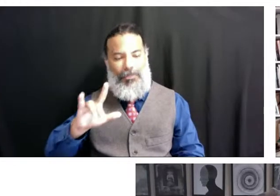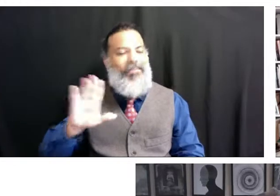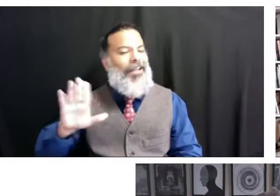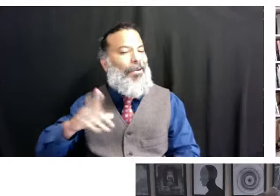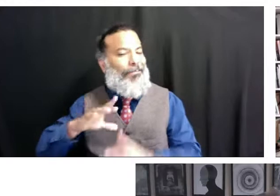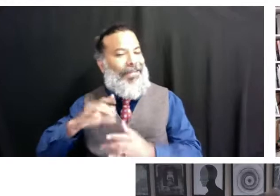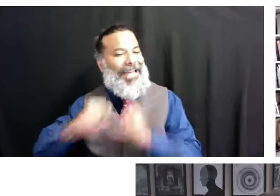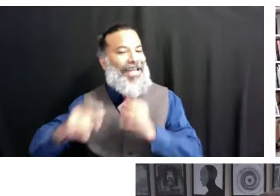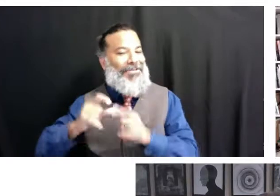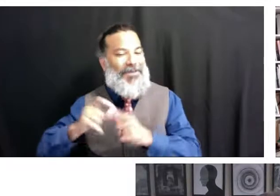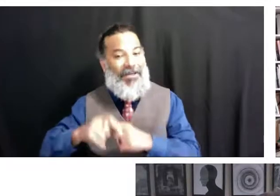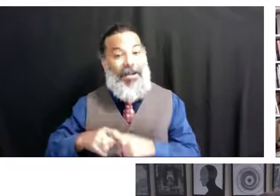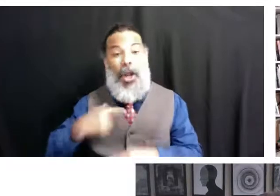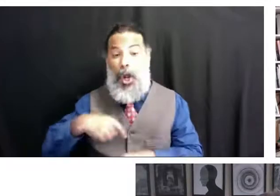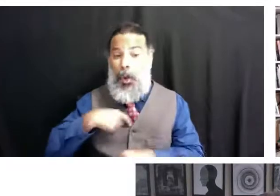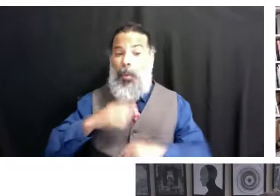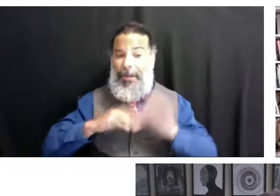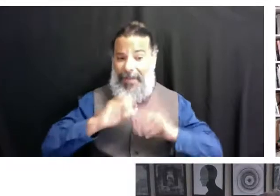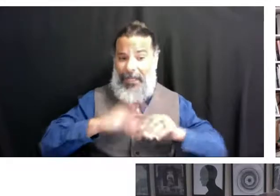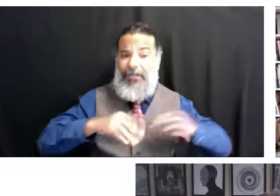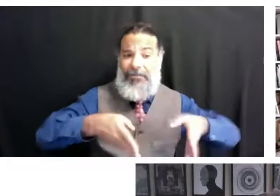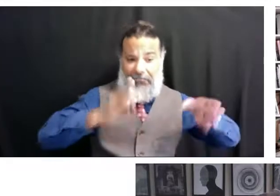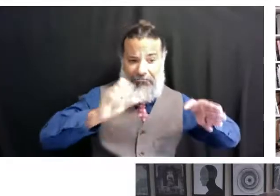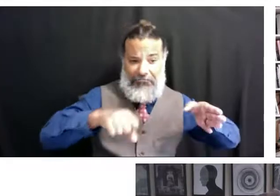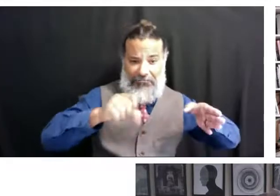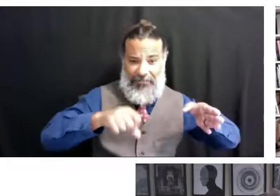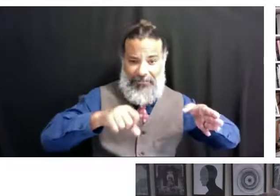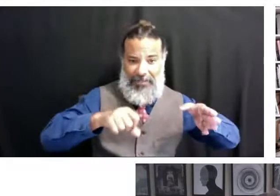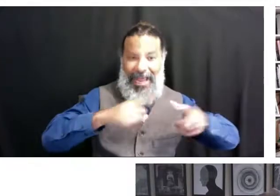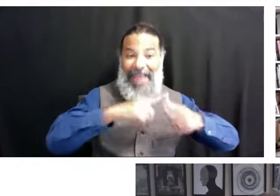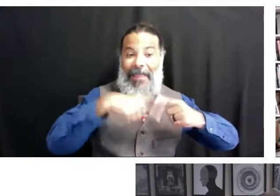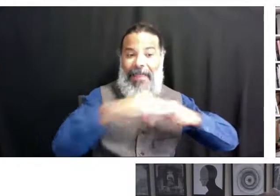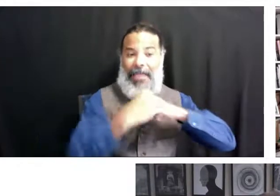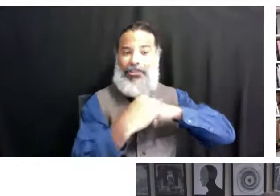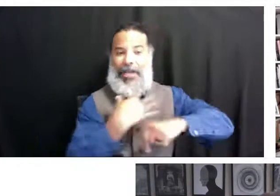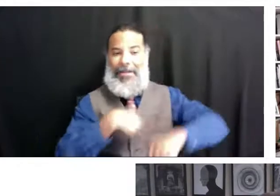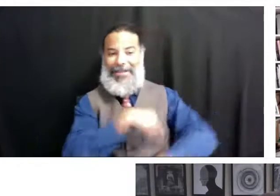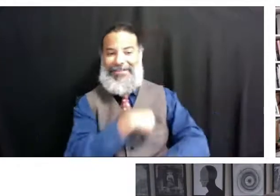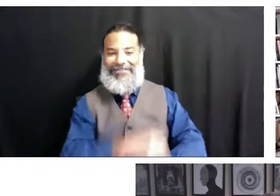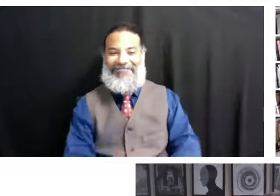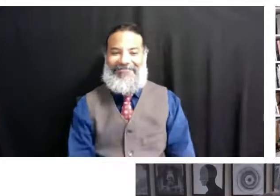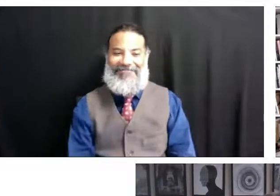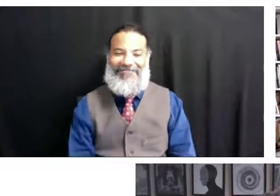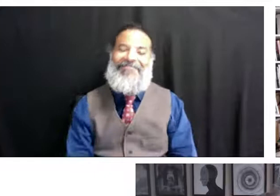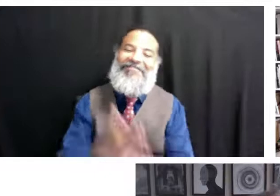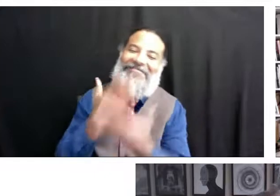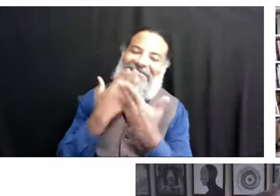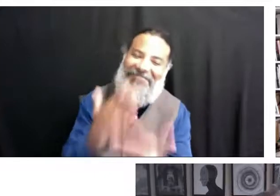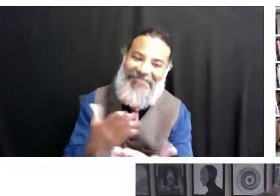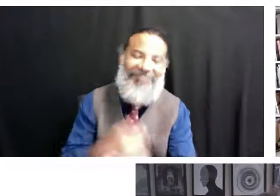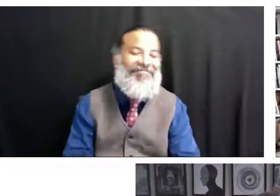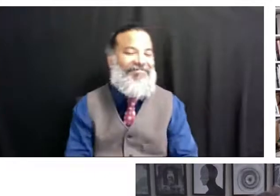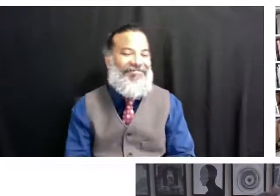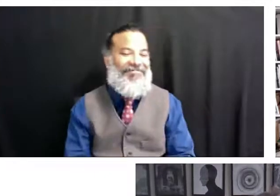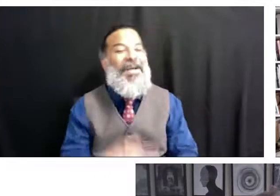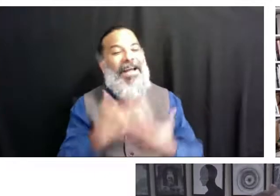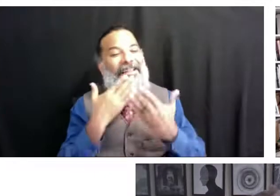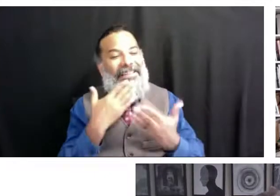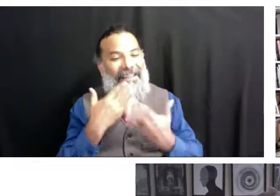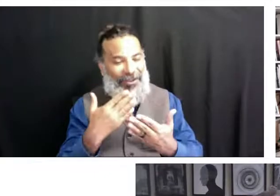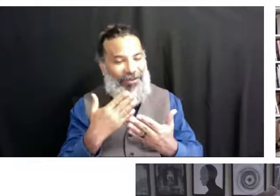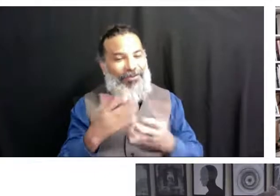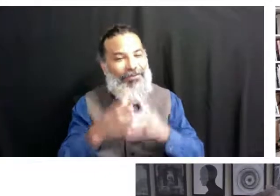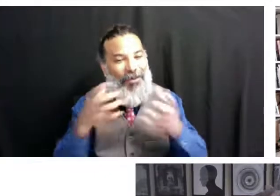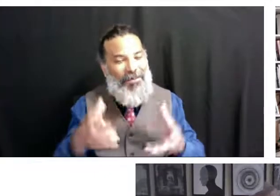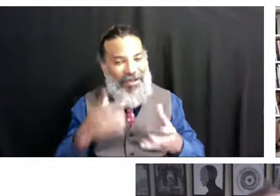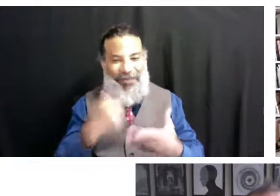word, we build buildings and then they shape us. Thank you. Thank you so much for